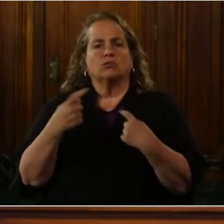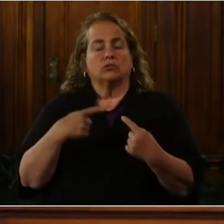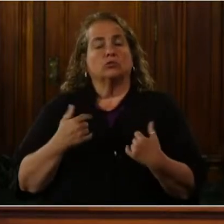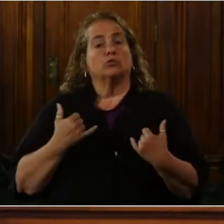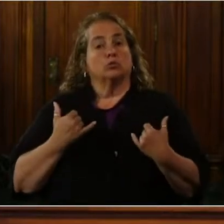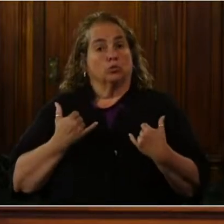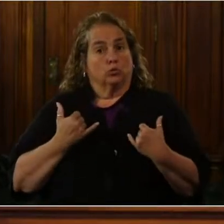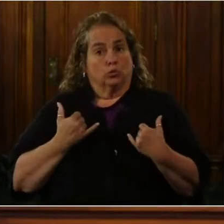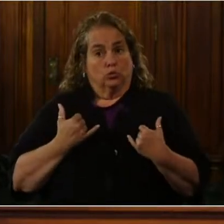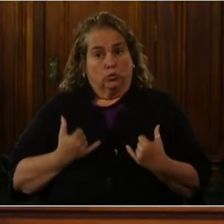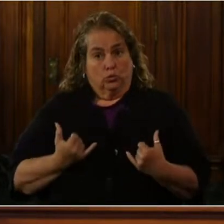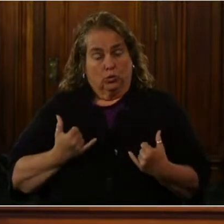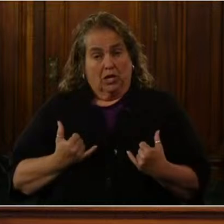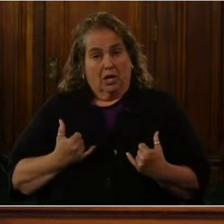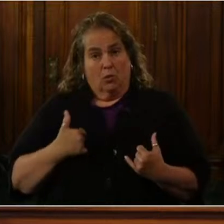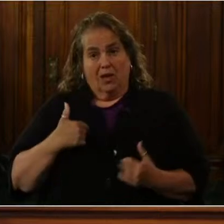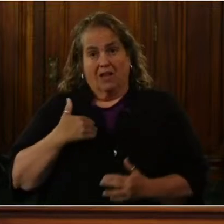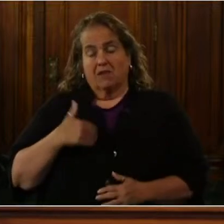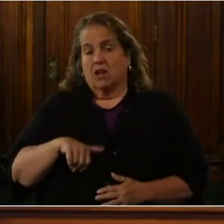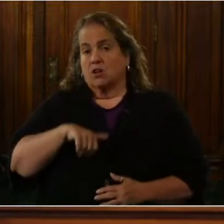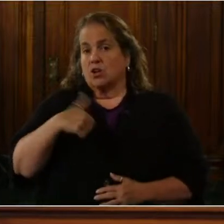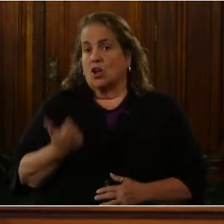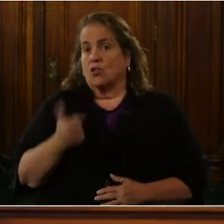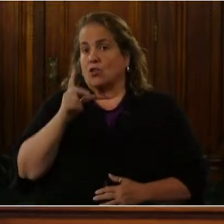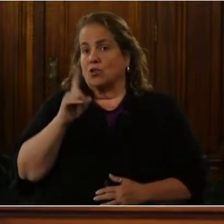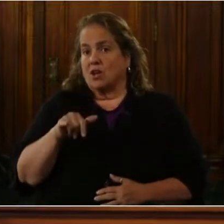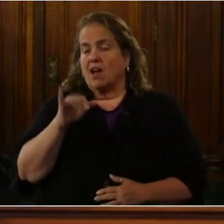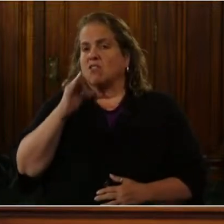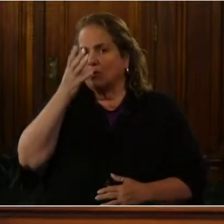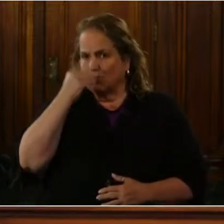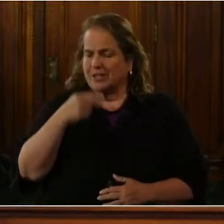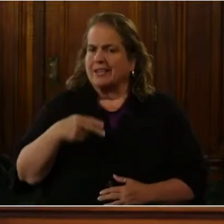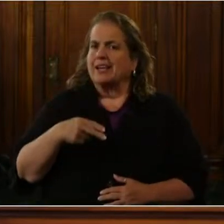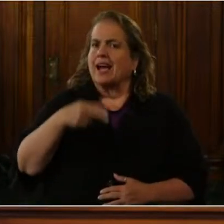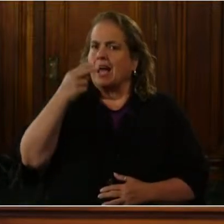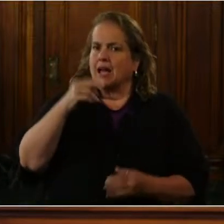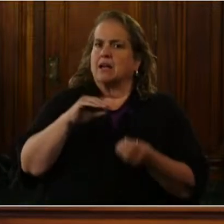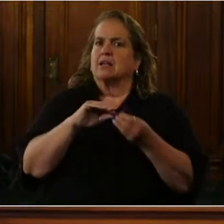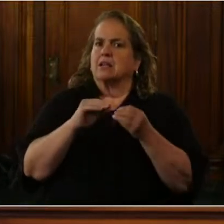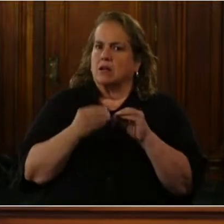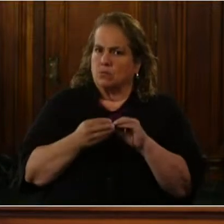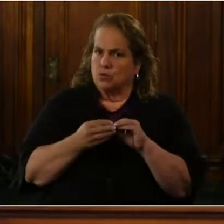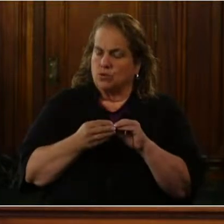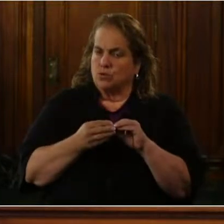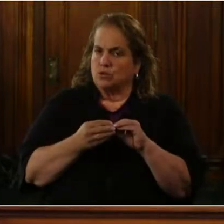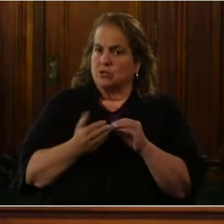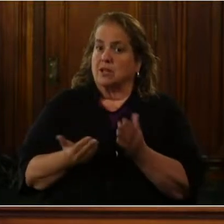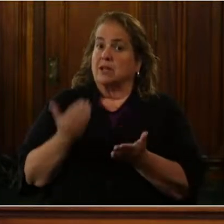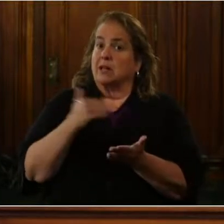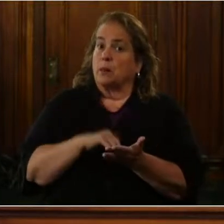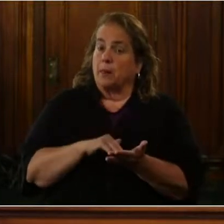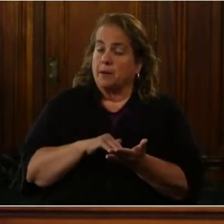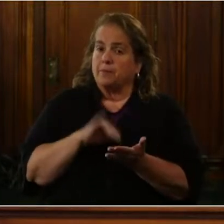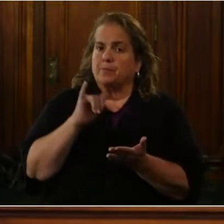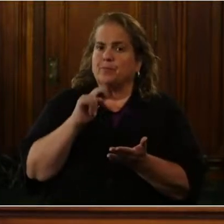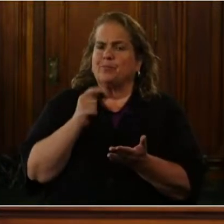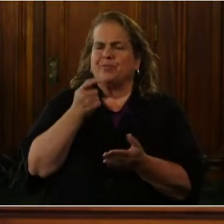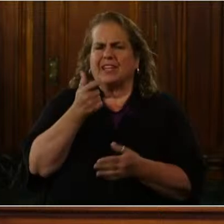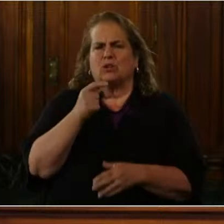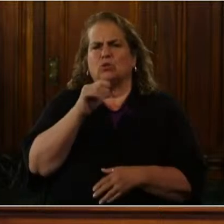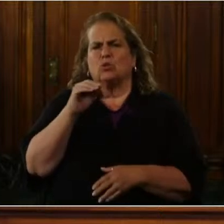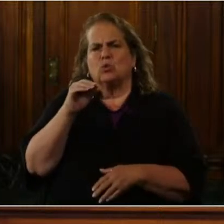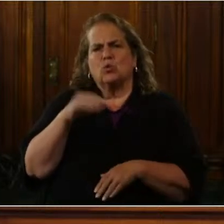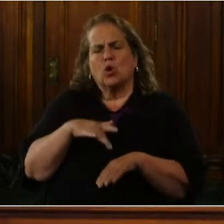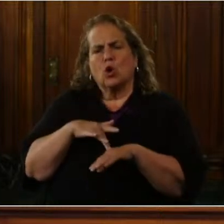Today, we've got another day of pretty high numbers. Again, it's a little too